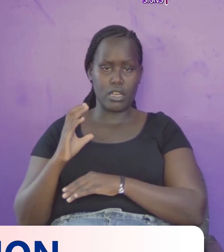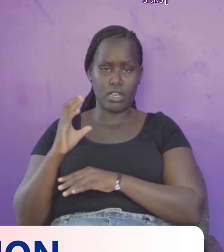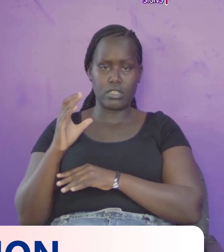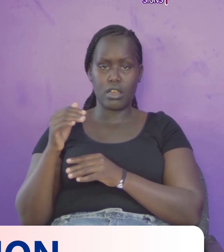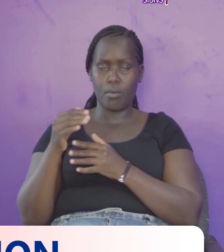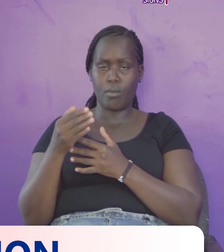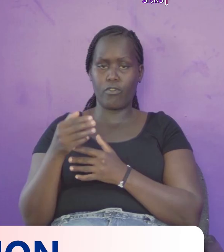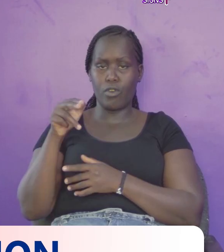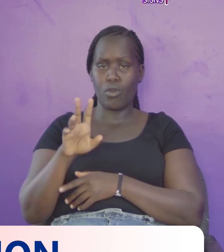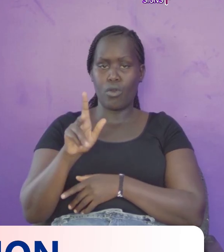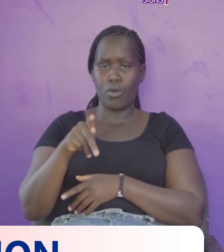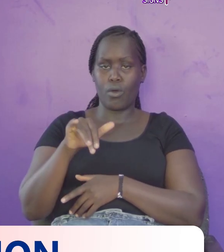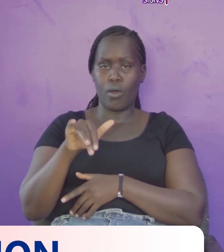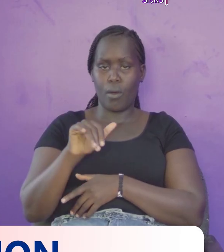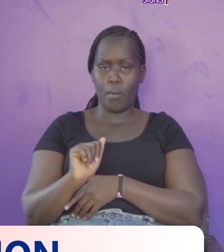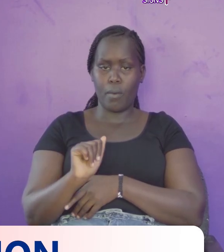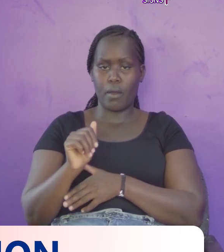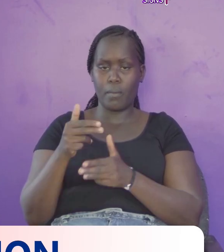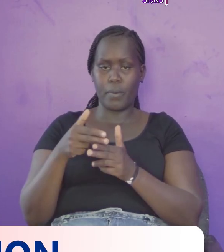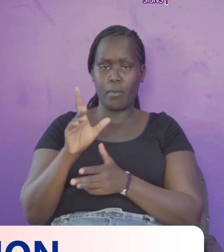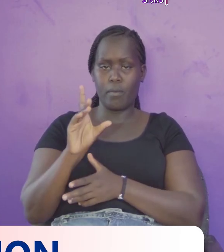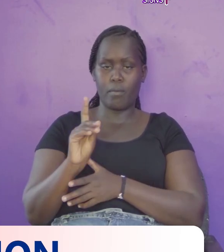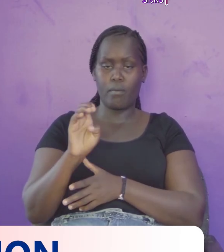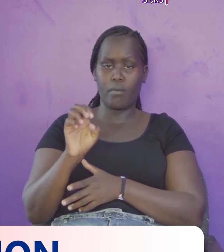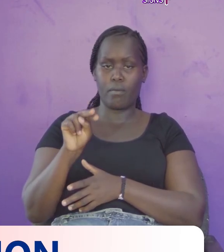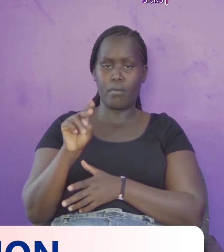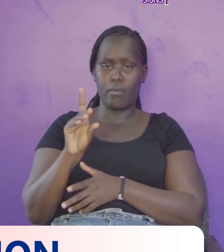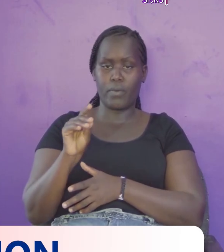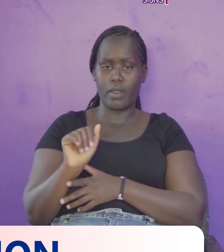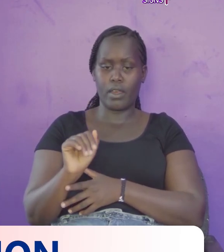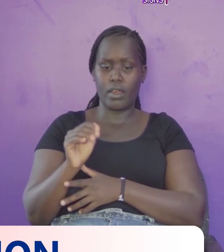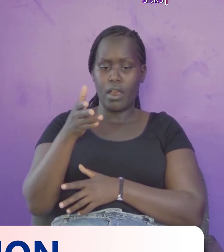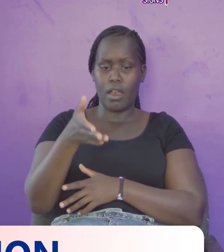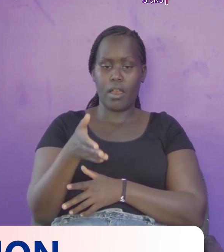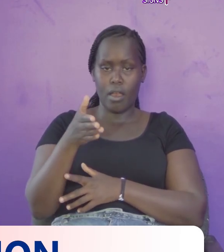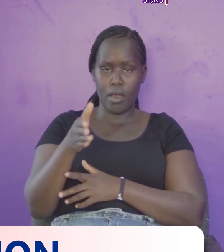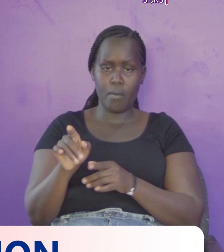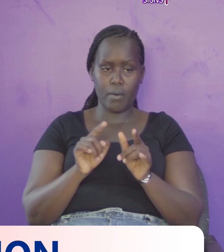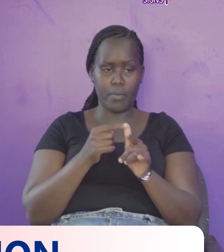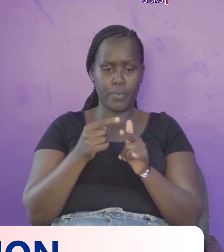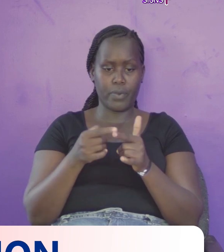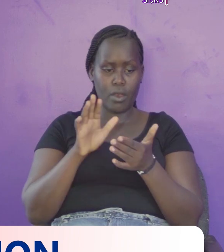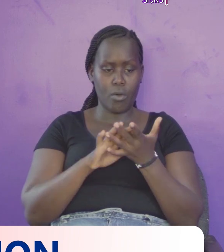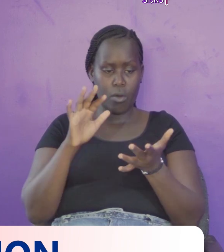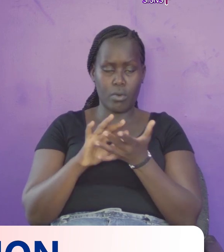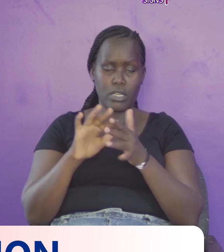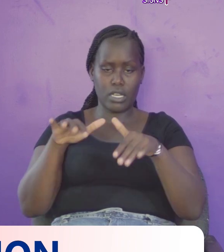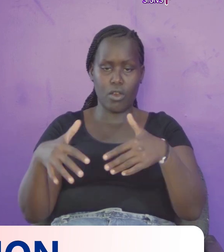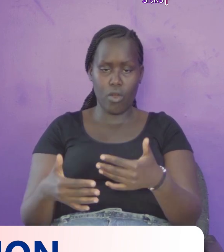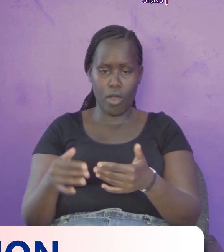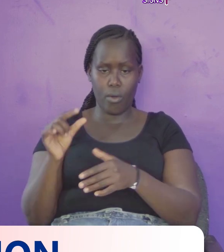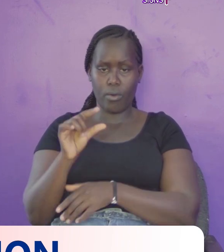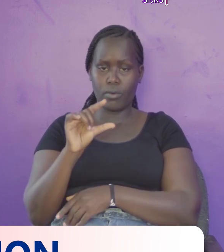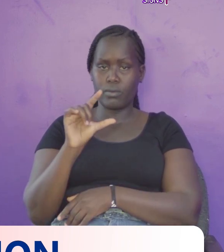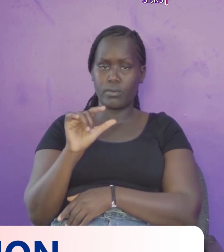Upia Party? Someone called it Denda. Tulikuwa hapa na Denda, And we praised the way Gladys